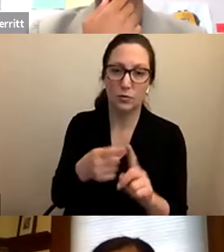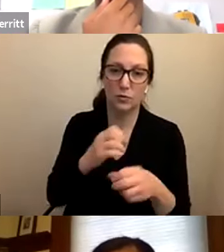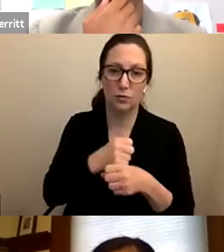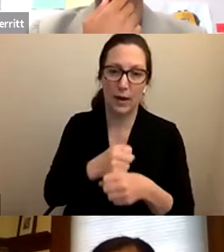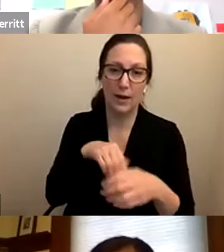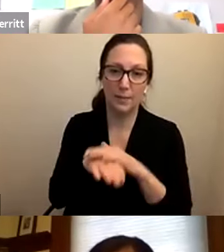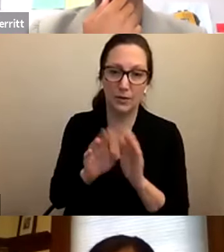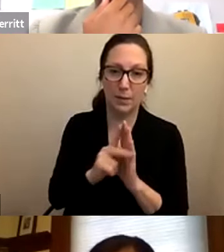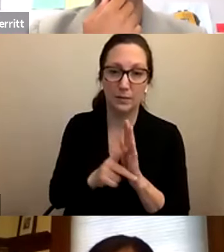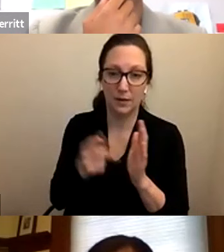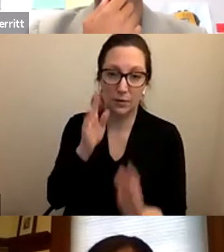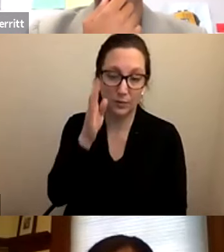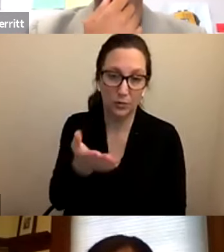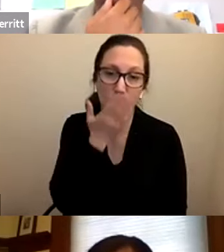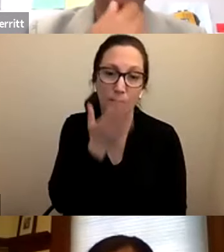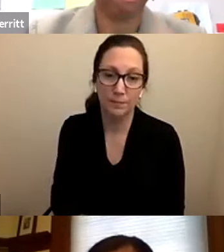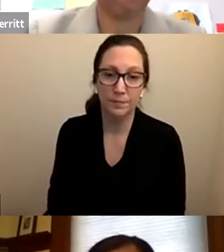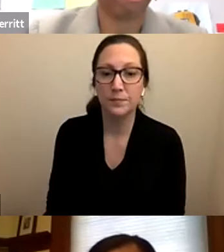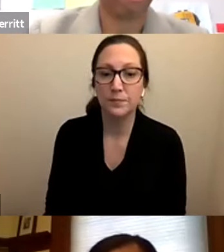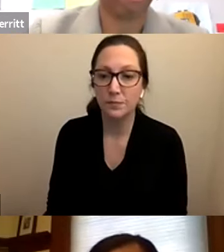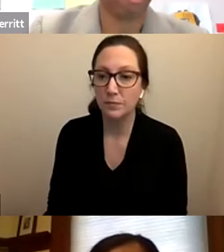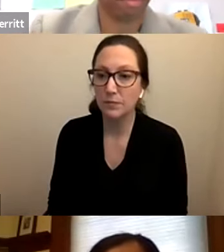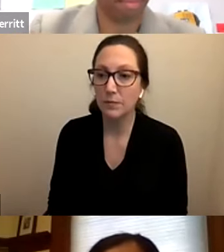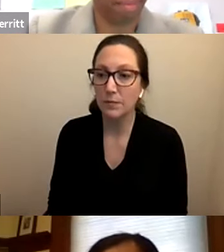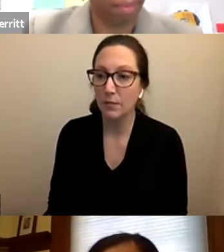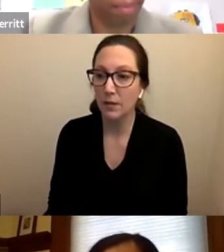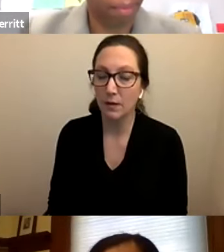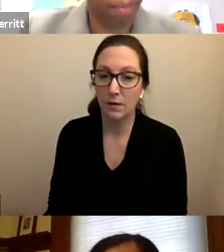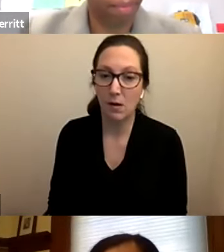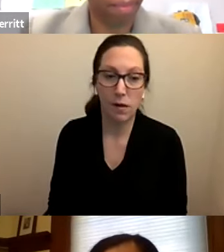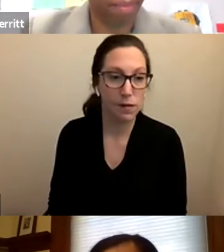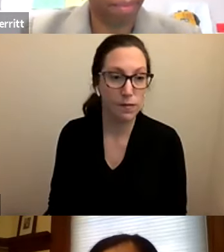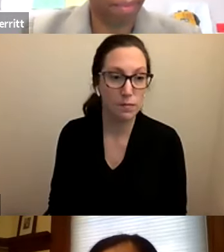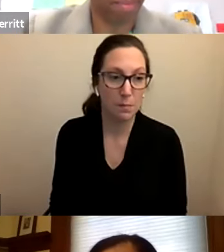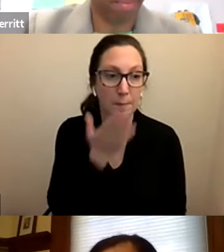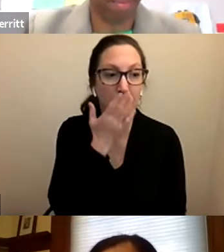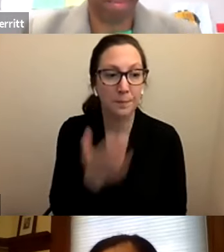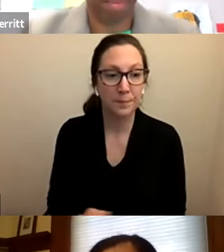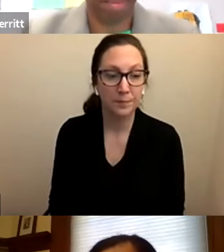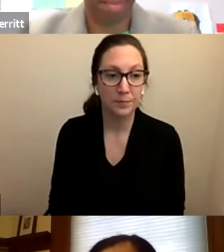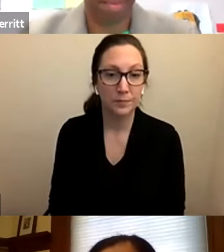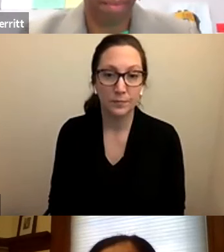policy for the future. Thanks very much for your time. Thank you very much.